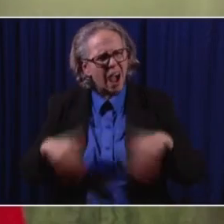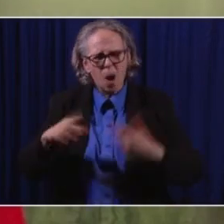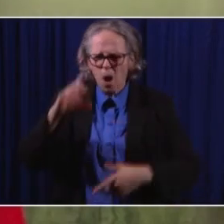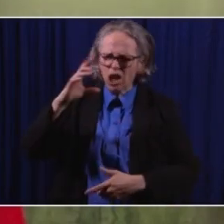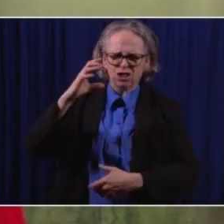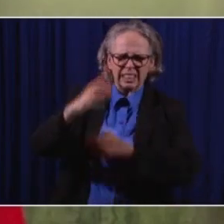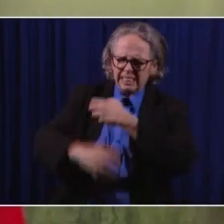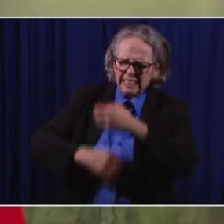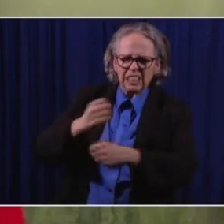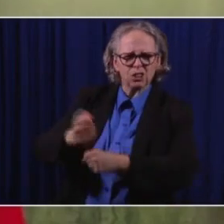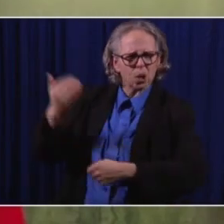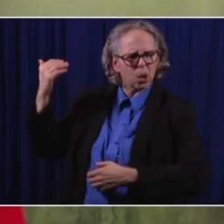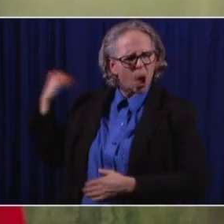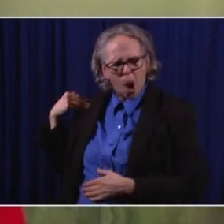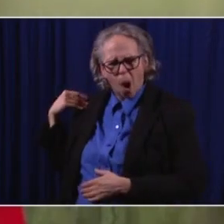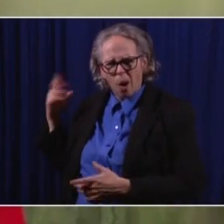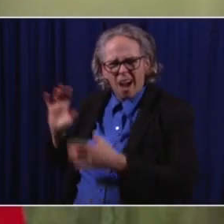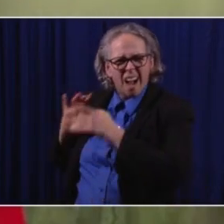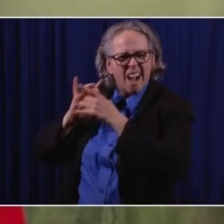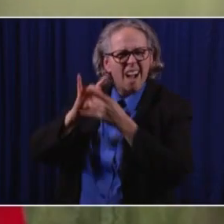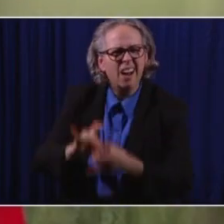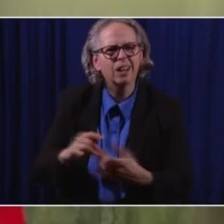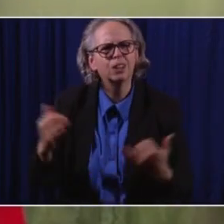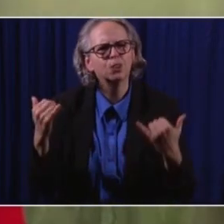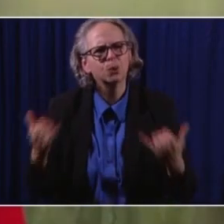back to today. We'll start off,